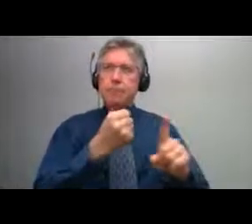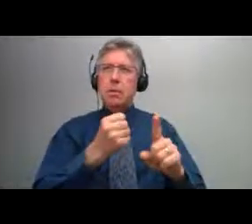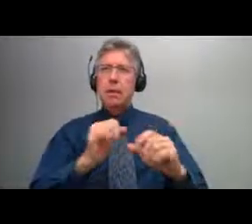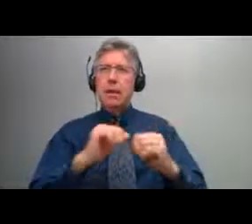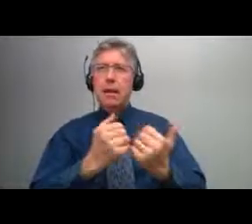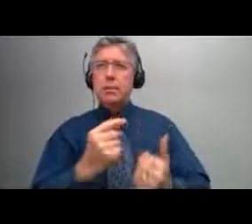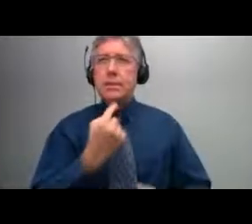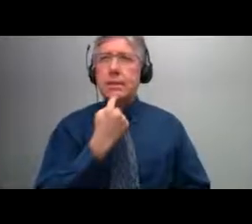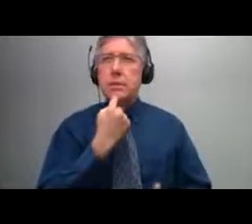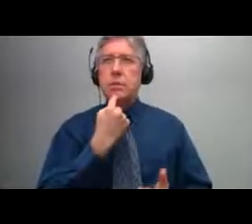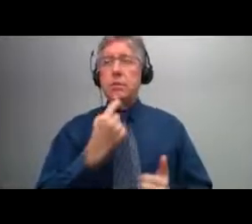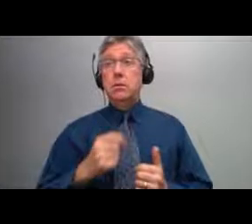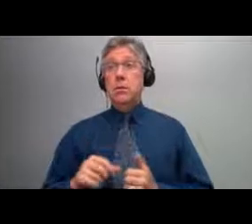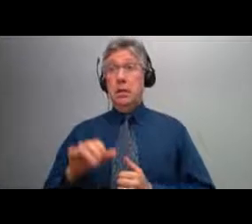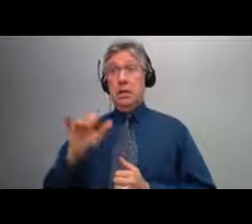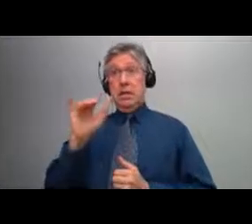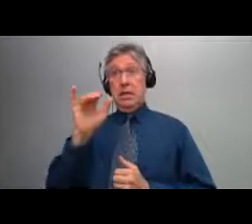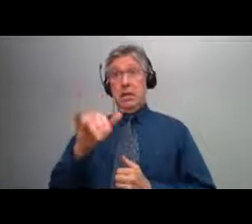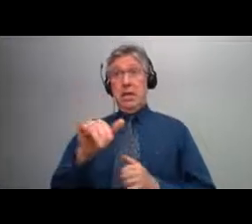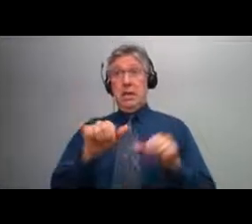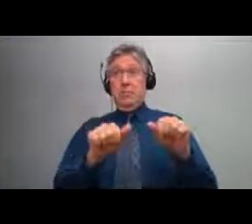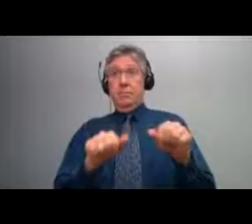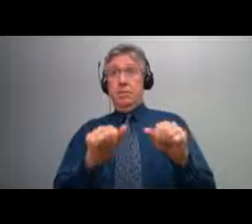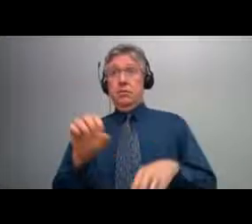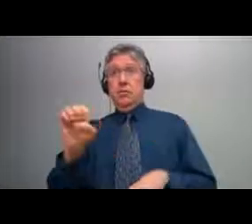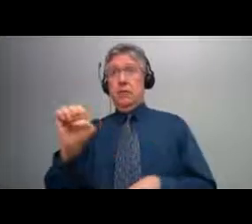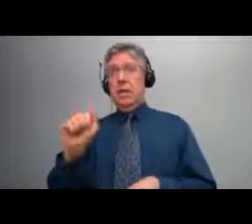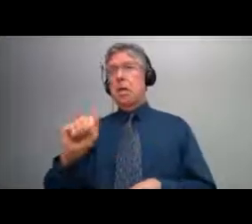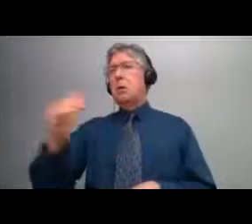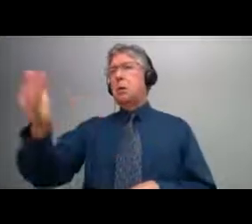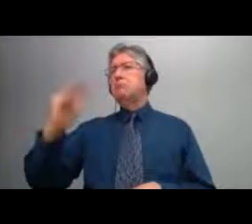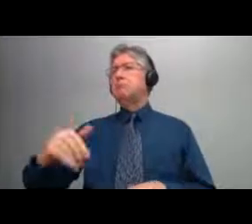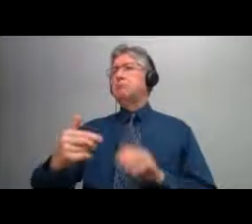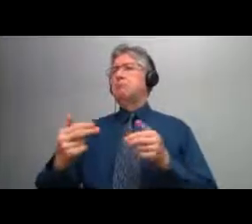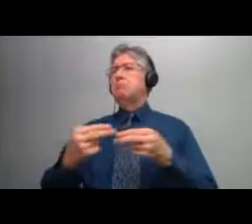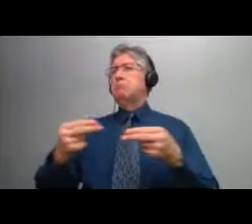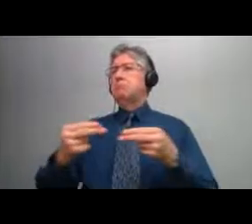potential impacts that were evaluated in the EA in the next slide.